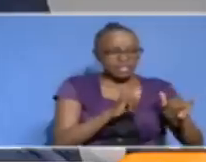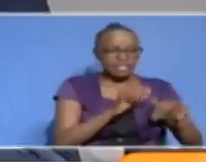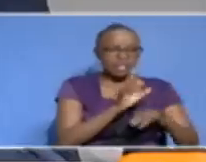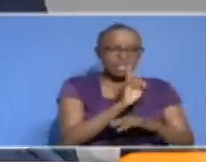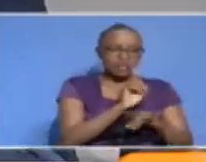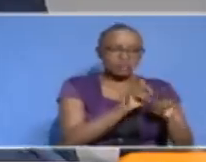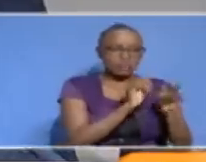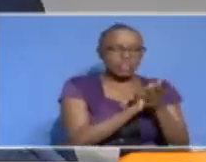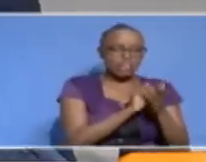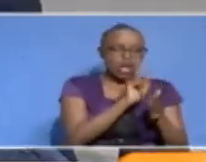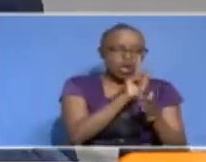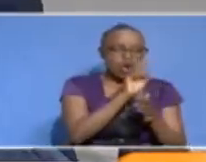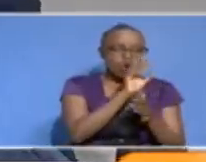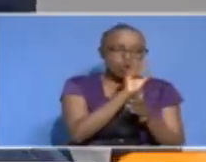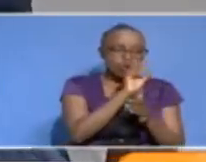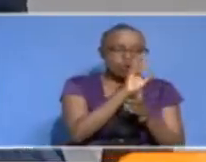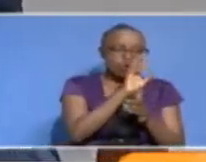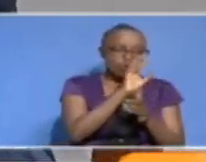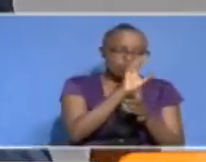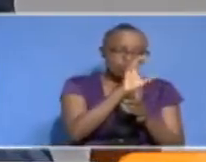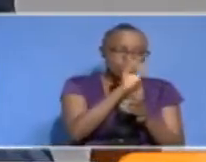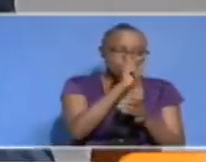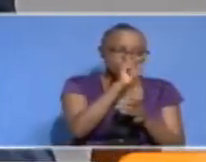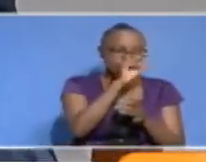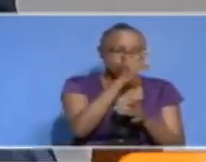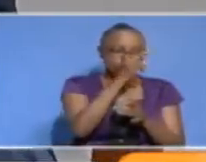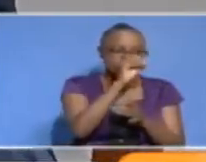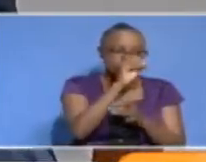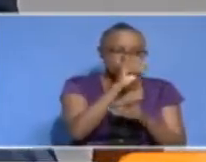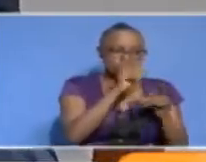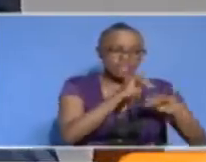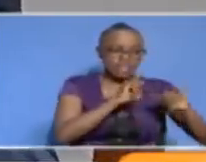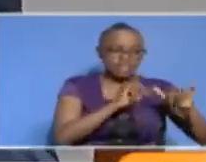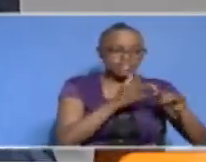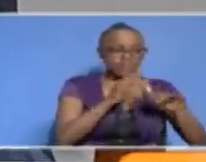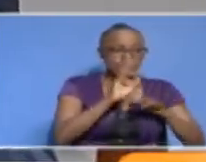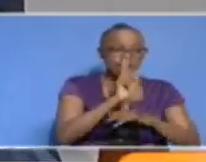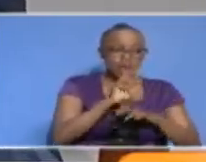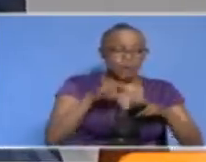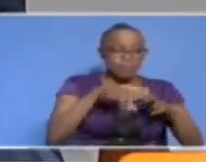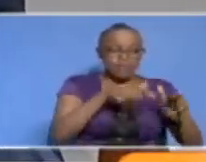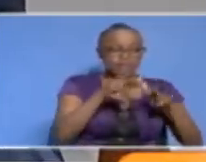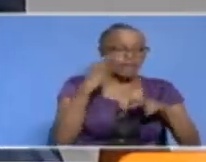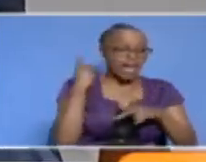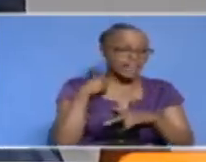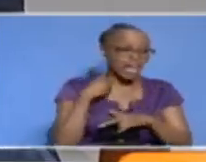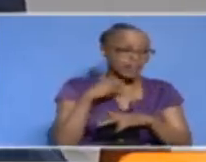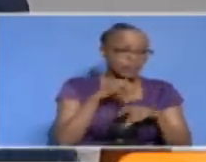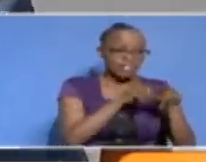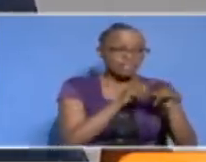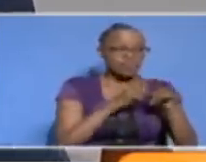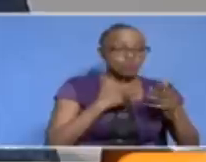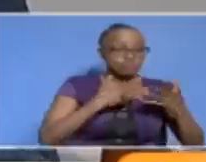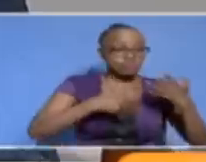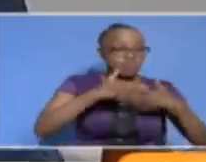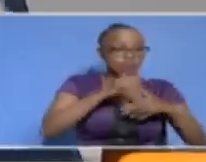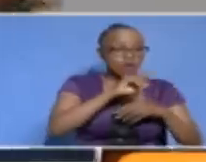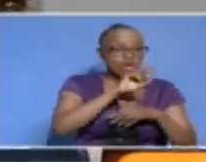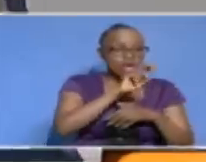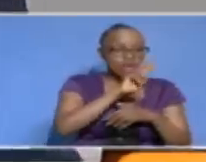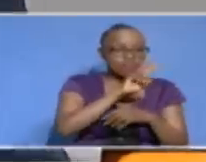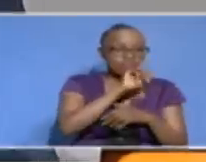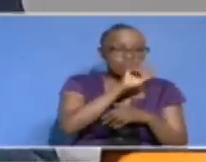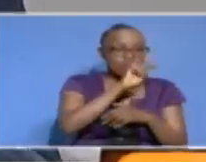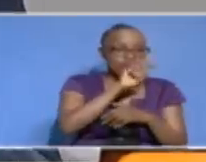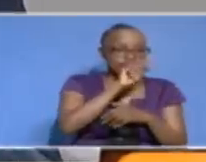instance, the youth of Korogocho, they're all cleaning now. Korogocho, they're cleaning the Nairobi River, youth of Dandora. We want now to engage the youth of Viwandani. All the youth,